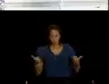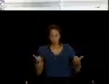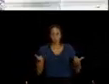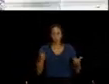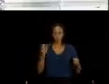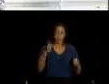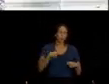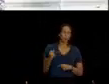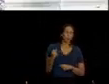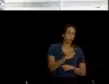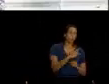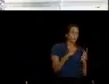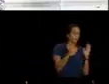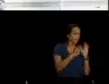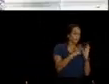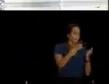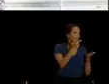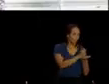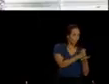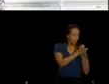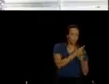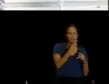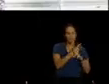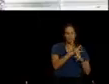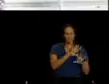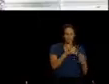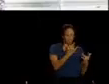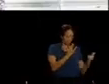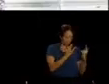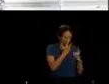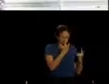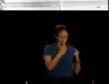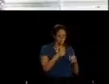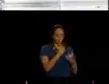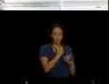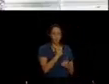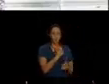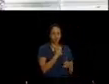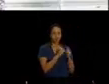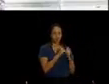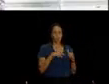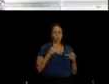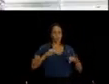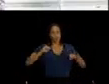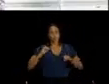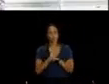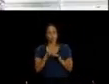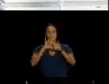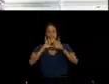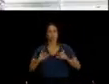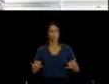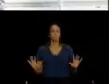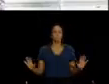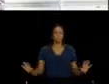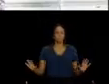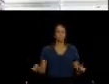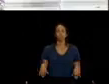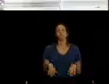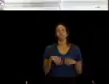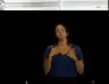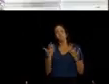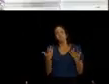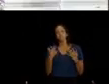back to therapy, I'm gonna figure out how to love myself without having to be productive. And so I took